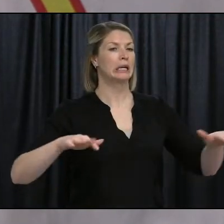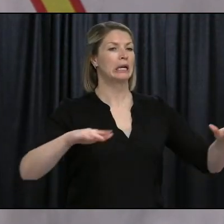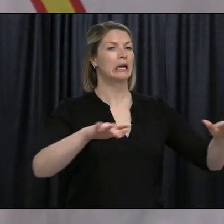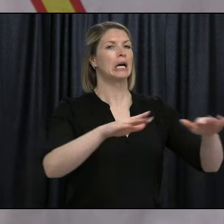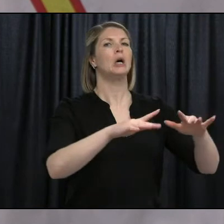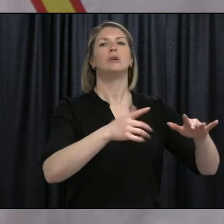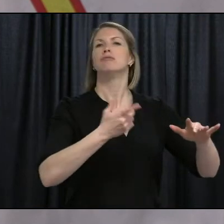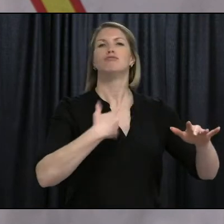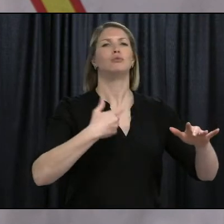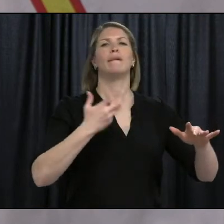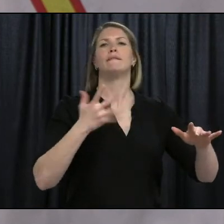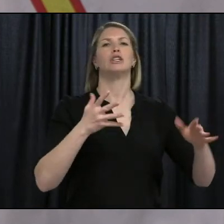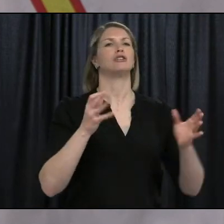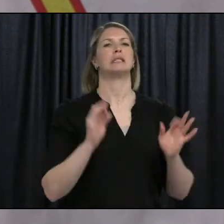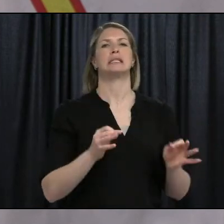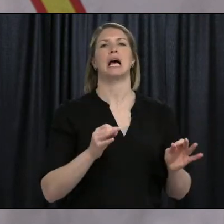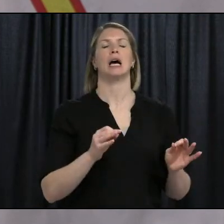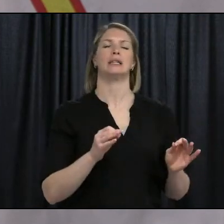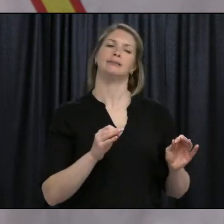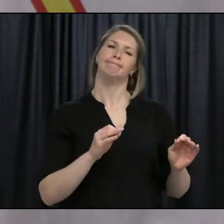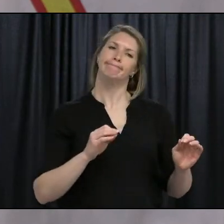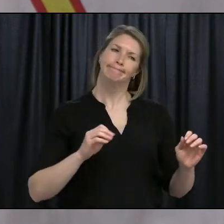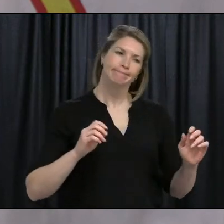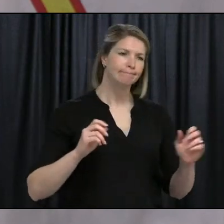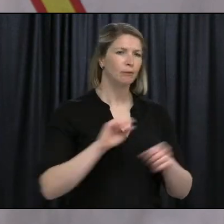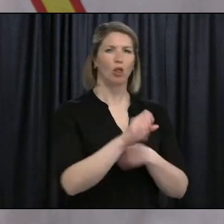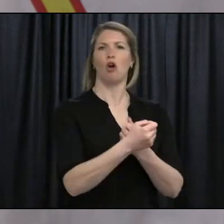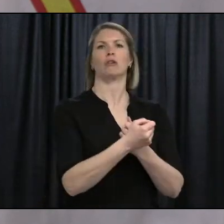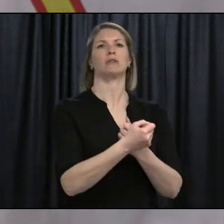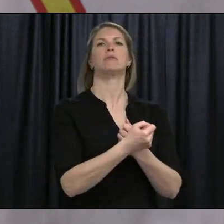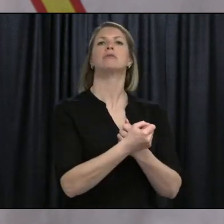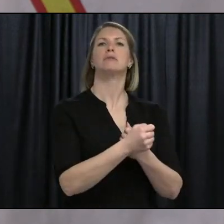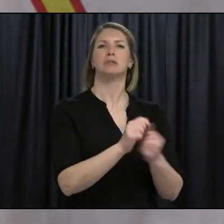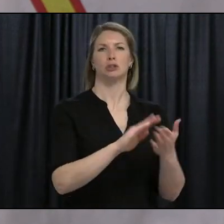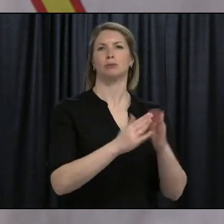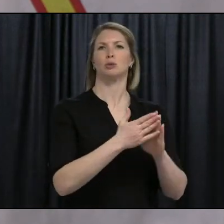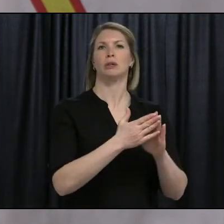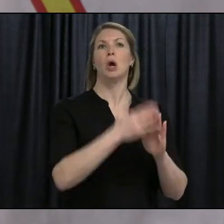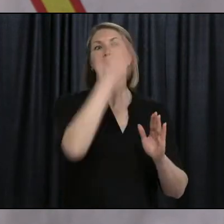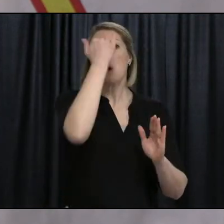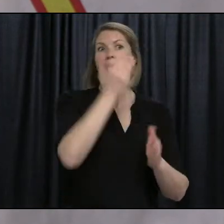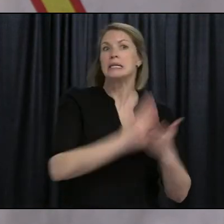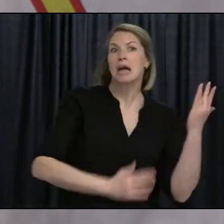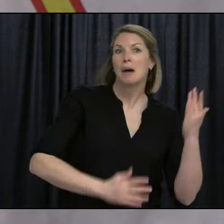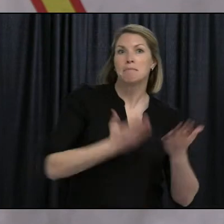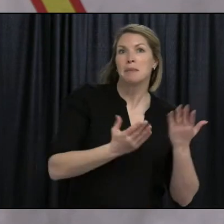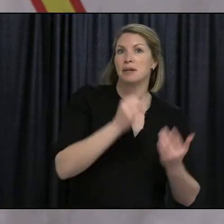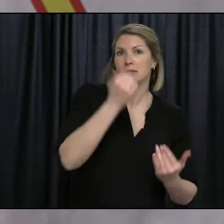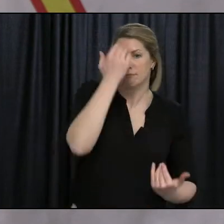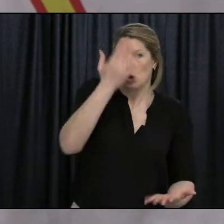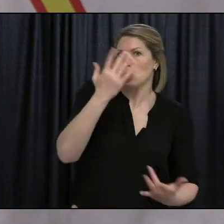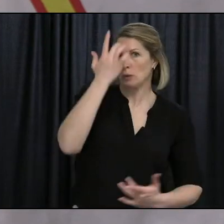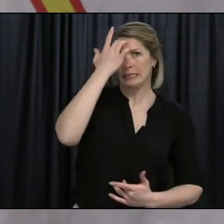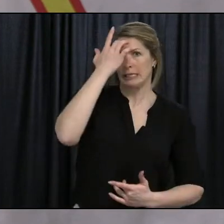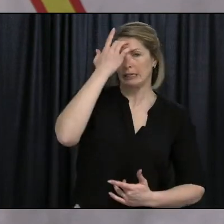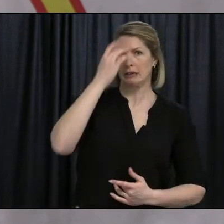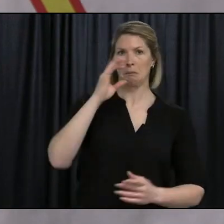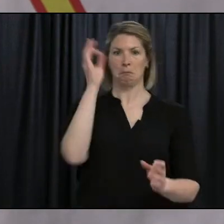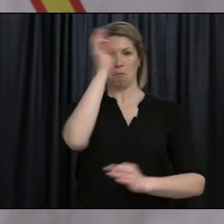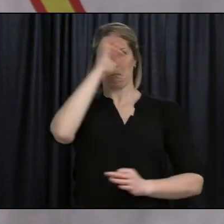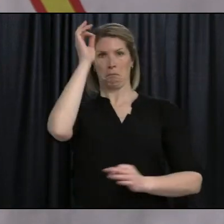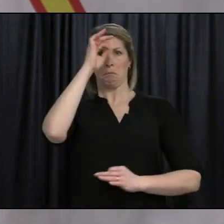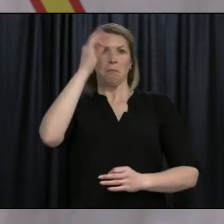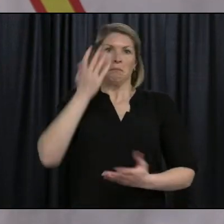transmission. So if there are any people who were exposed to cases that we don't know about yet, that may very